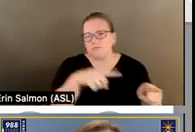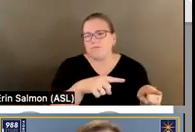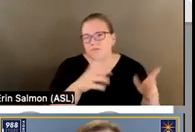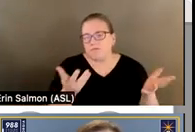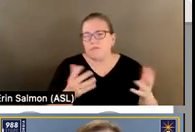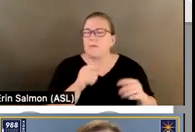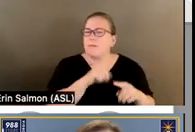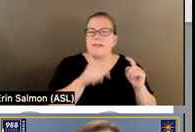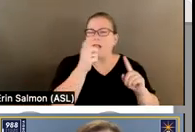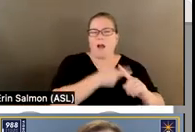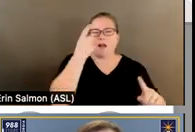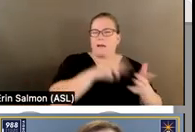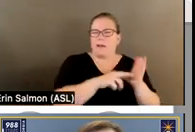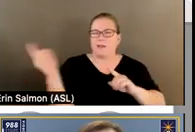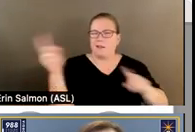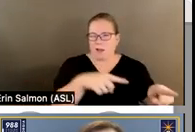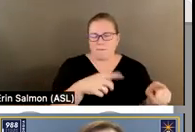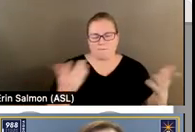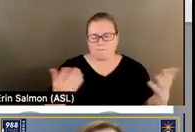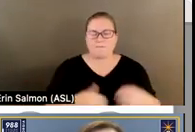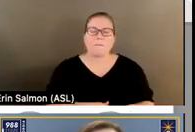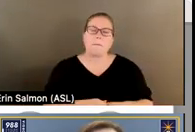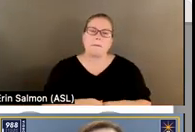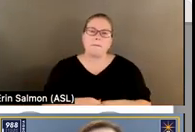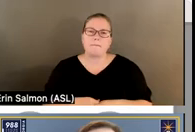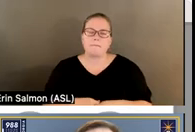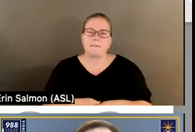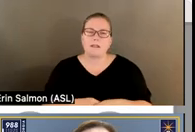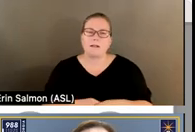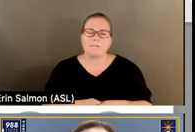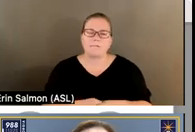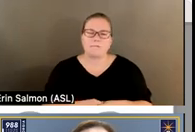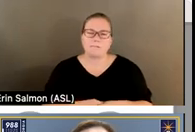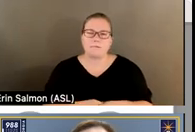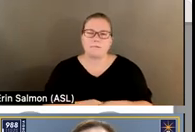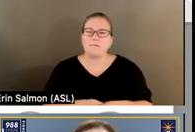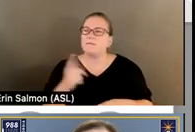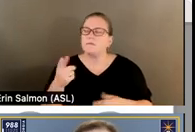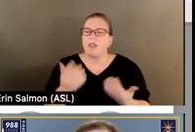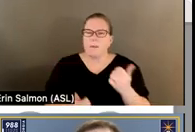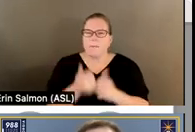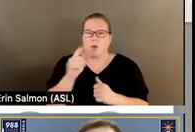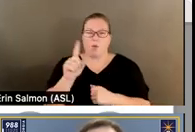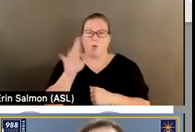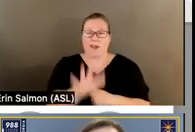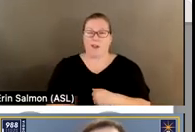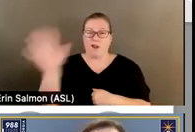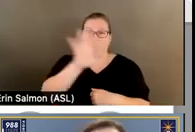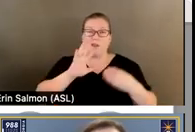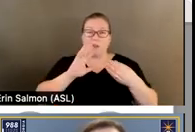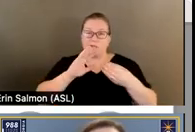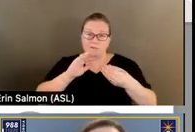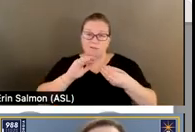So where are the calls coming from? Where are the episodes? This is the map, and as you would